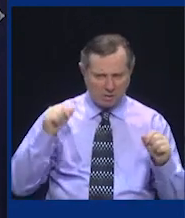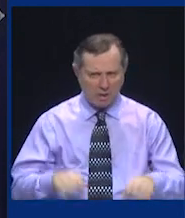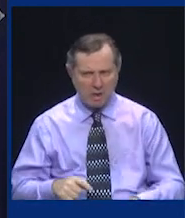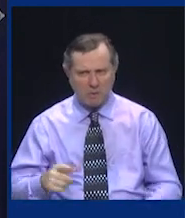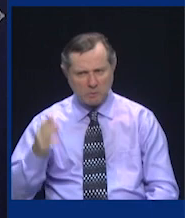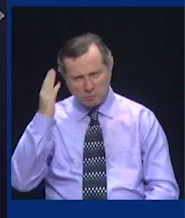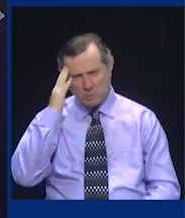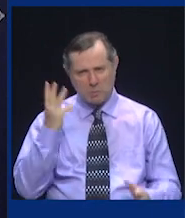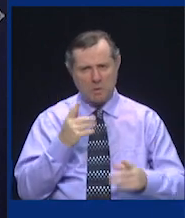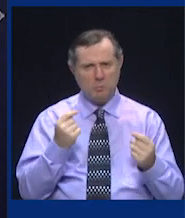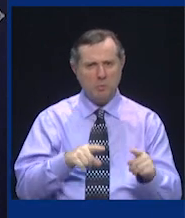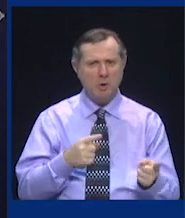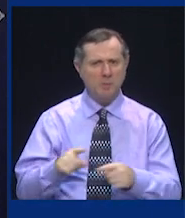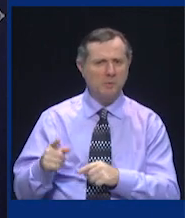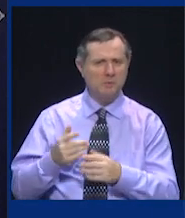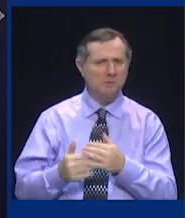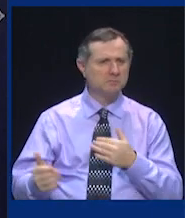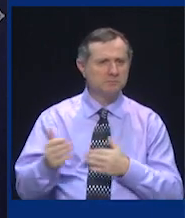what was going to happen in that movie.